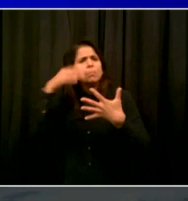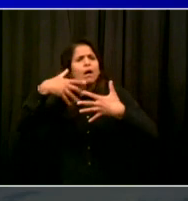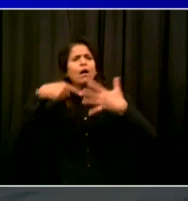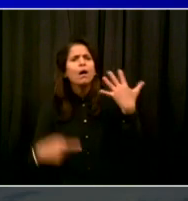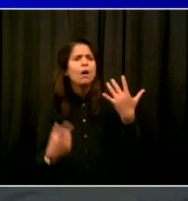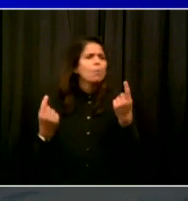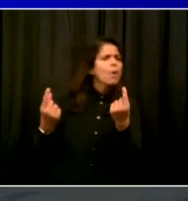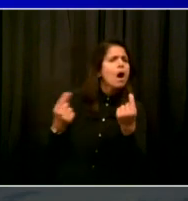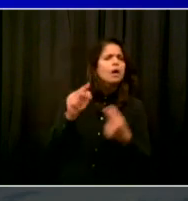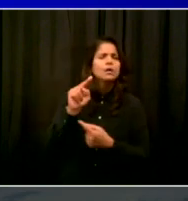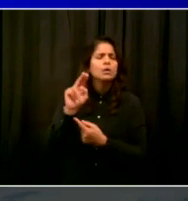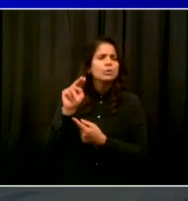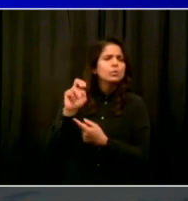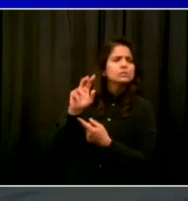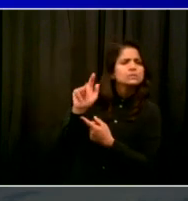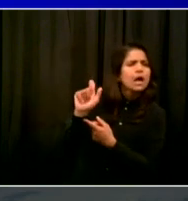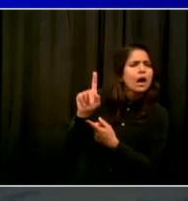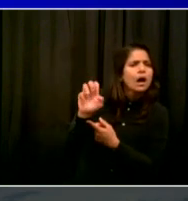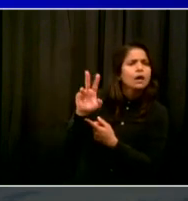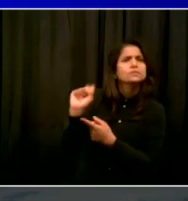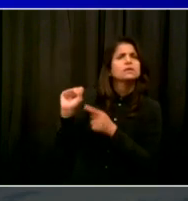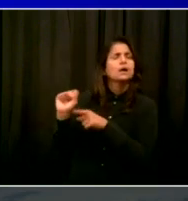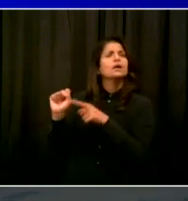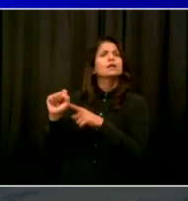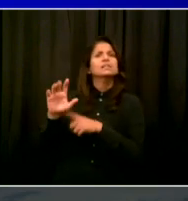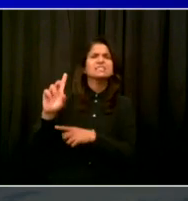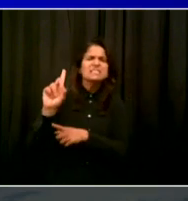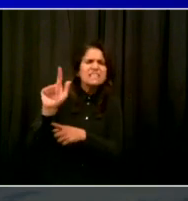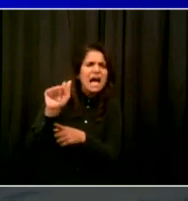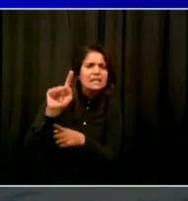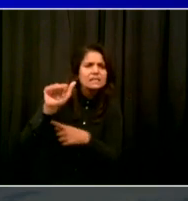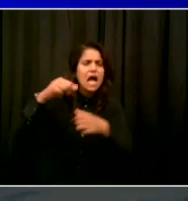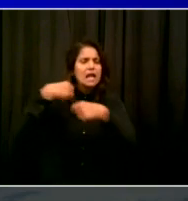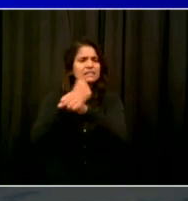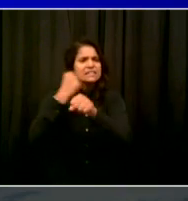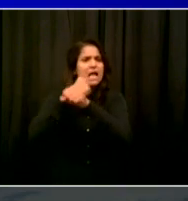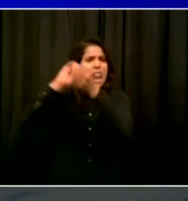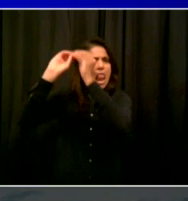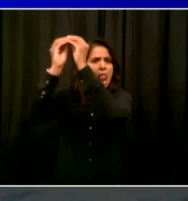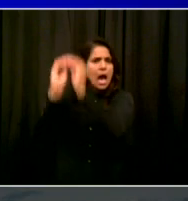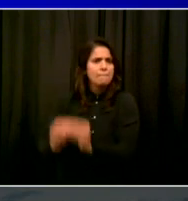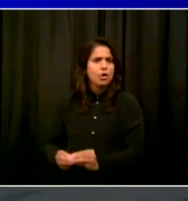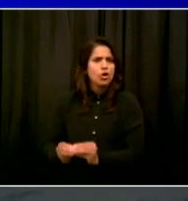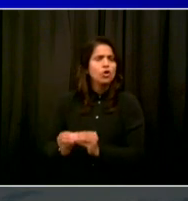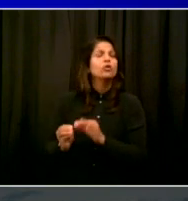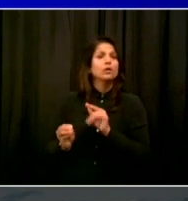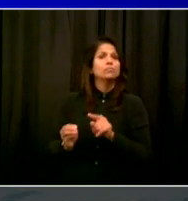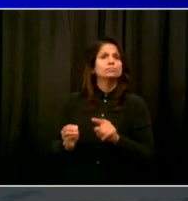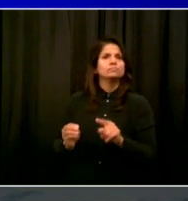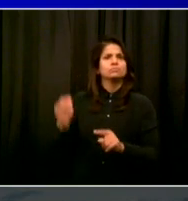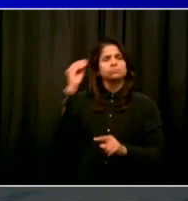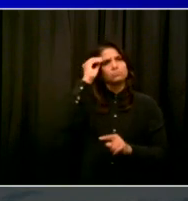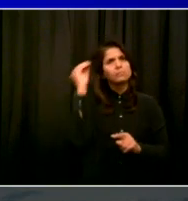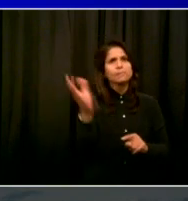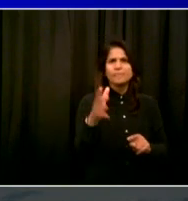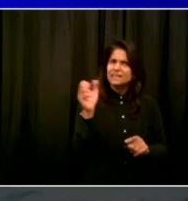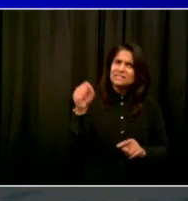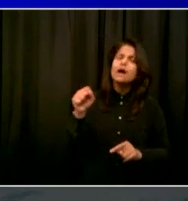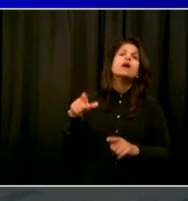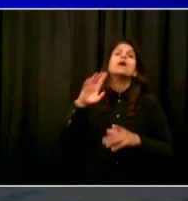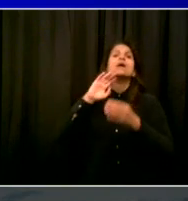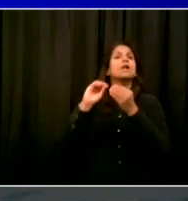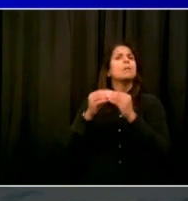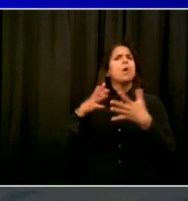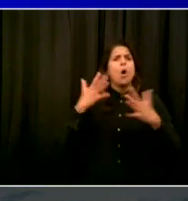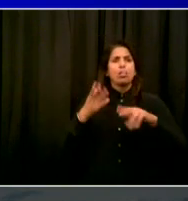is that numbers are rising steadily in neighborhoods across the city. These numbers must serve as a